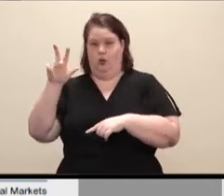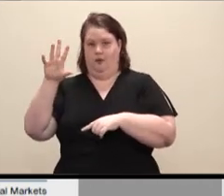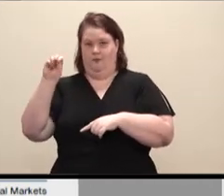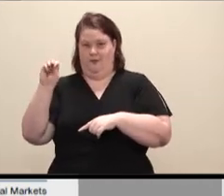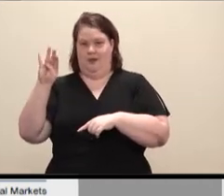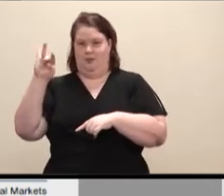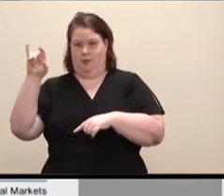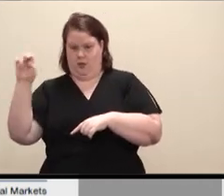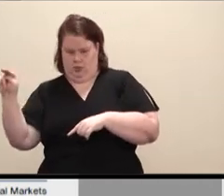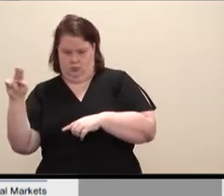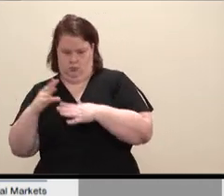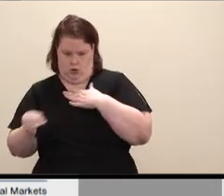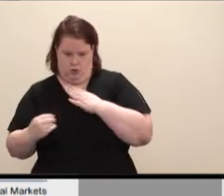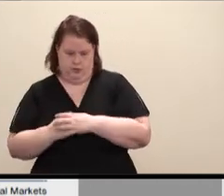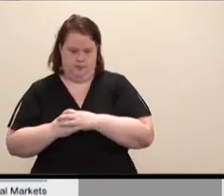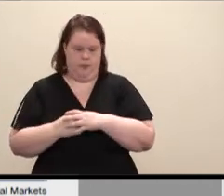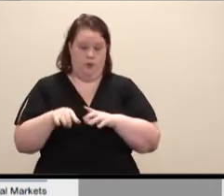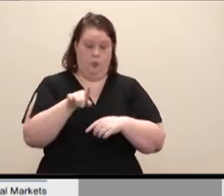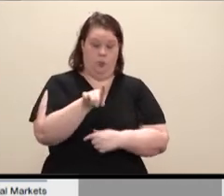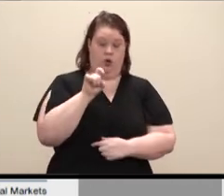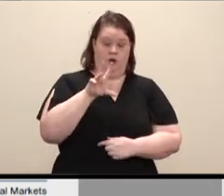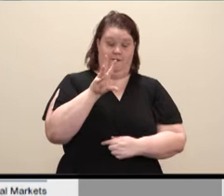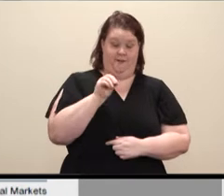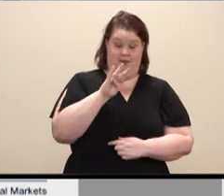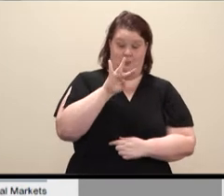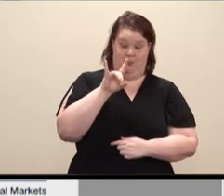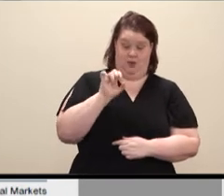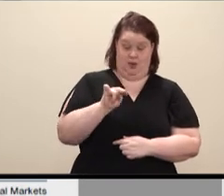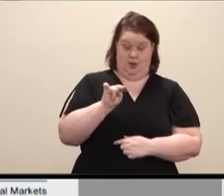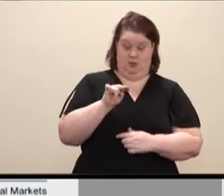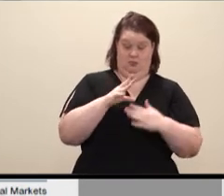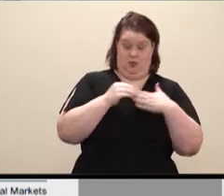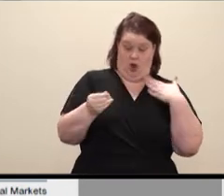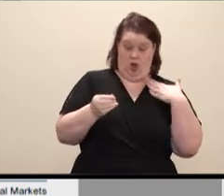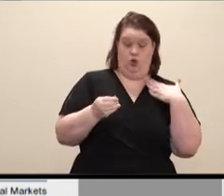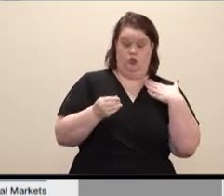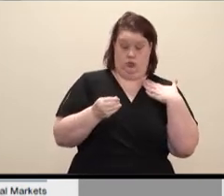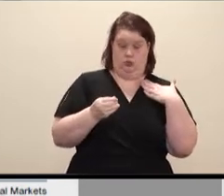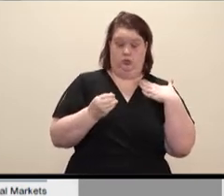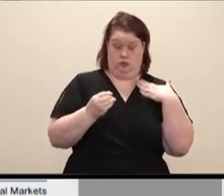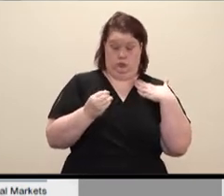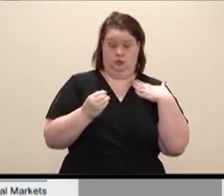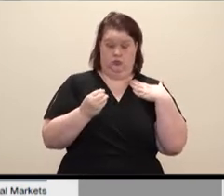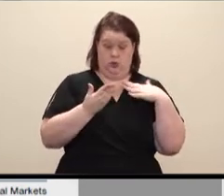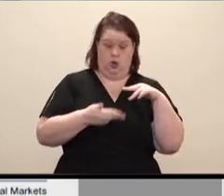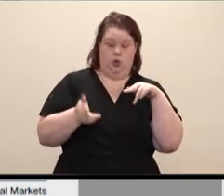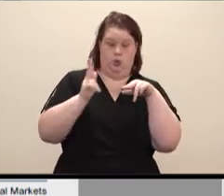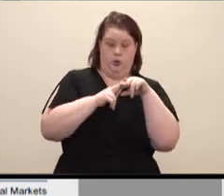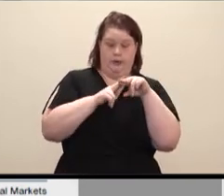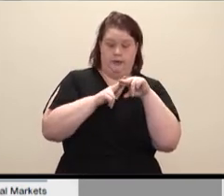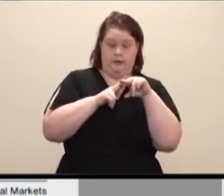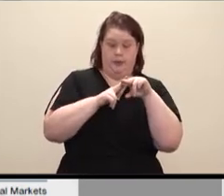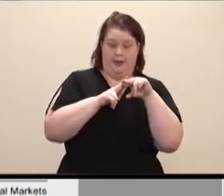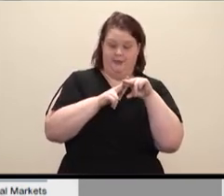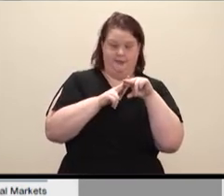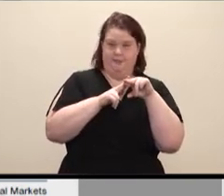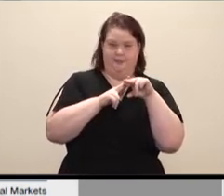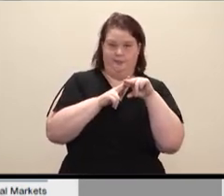are. The $150 million scenario increases the INS tax rate by